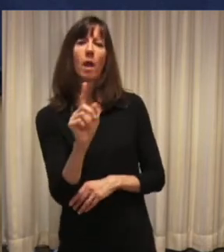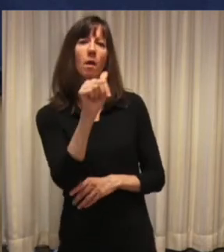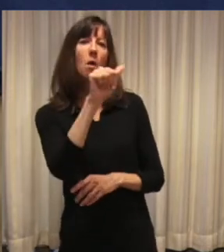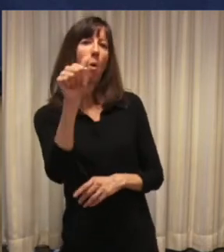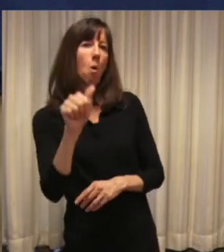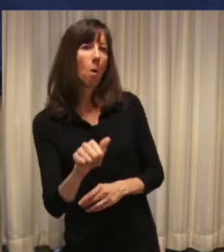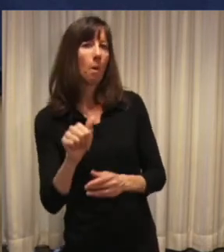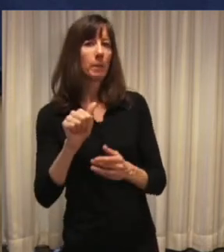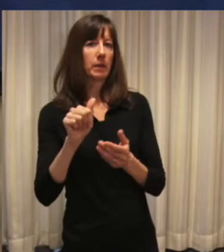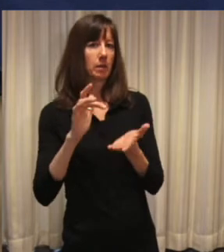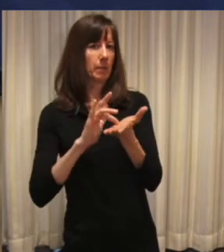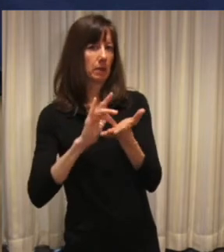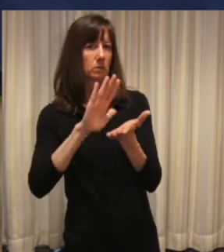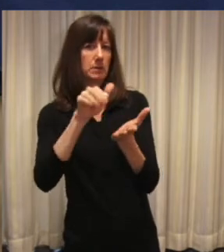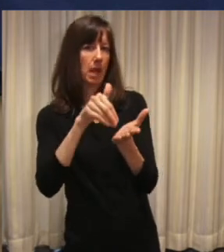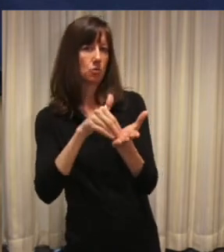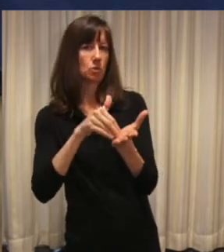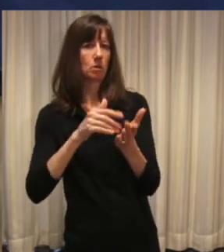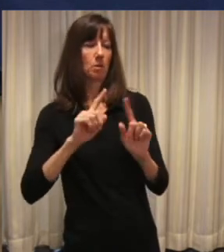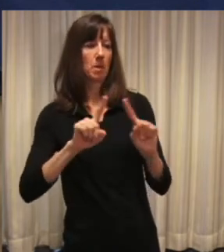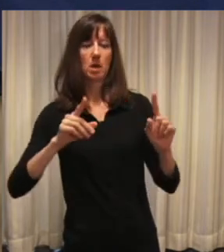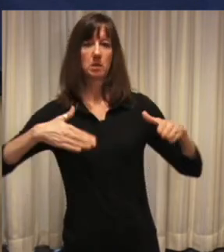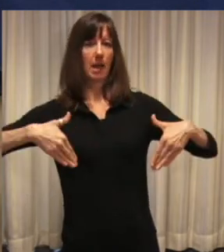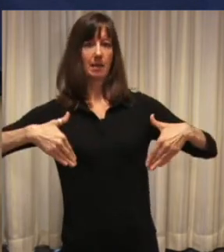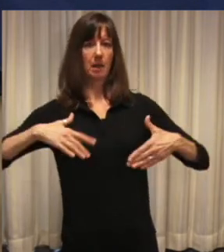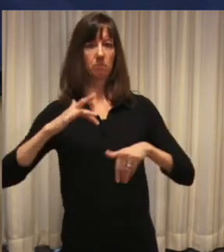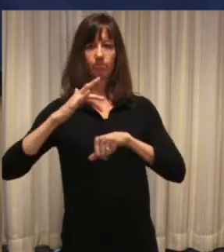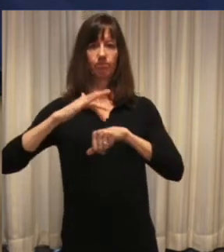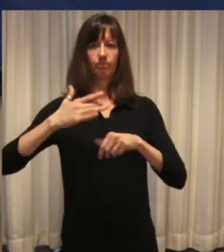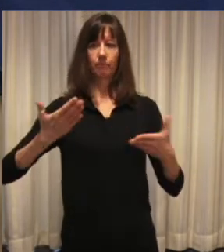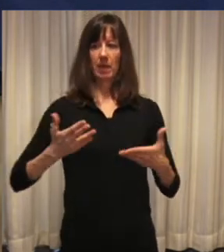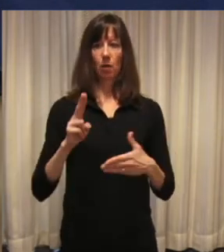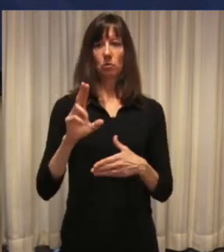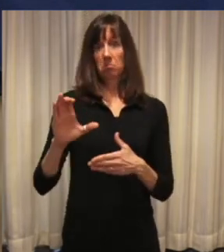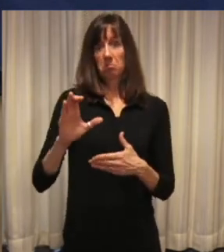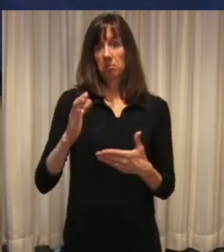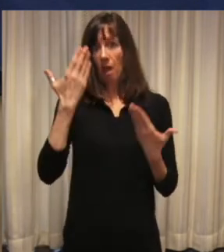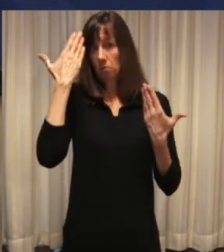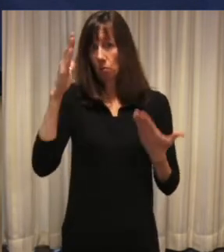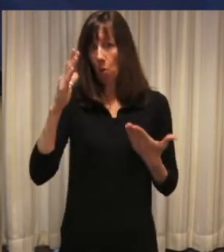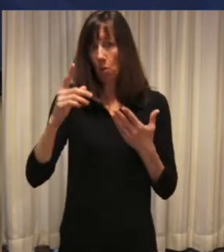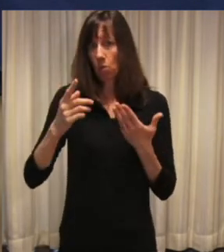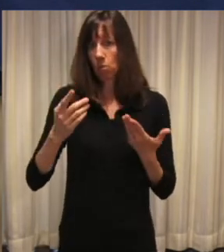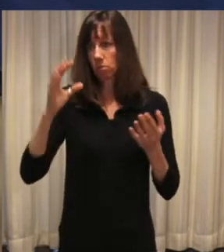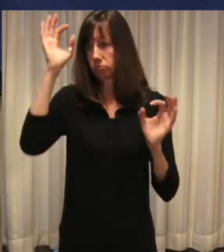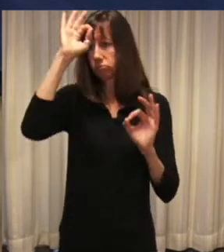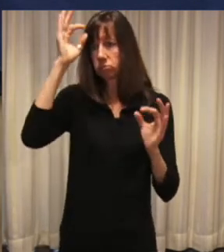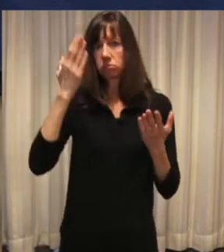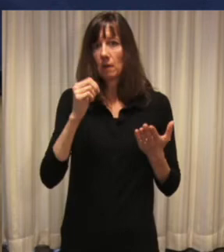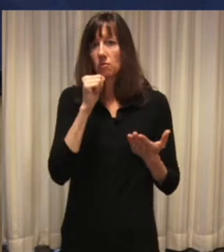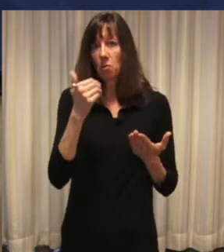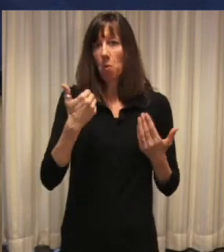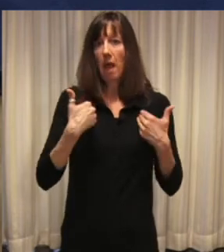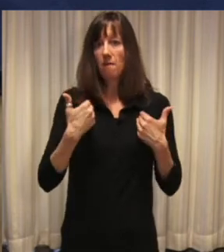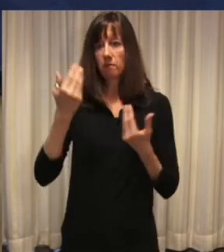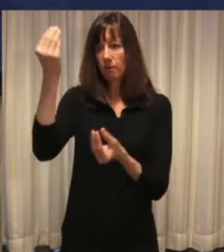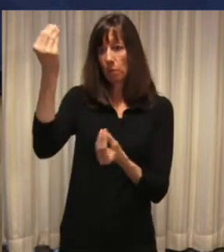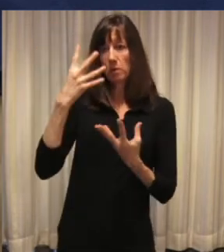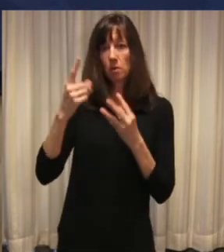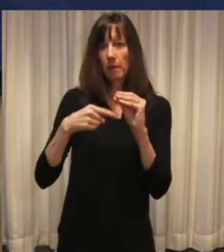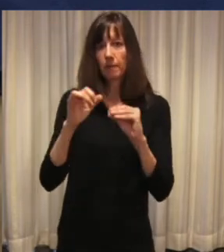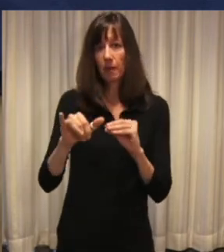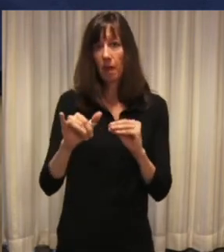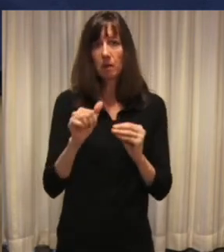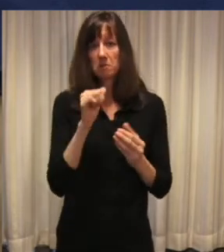here. I'm not aware of anything along those lines, but thank you for that question. Andrew, did